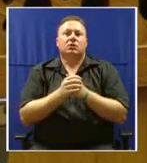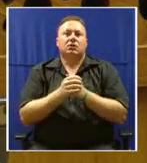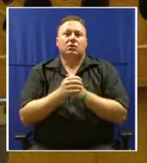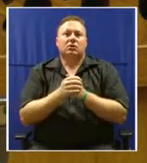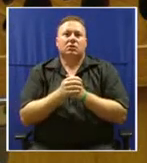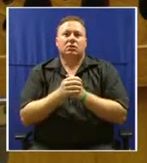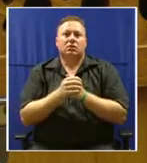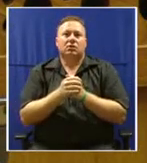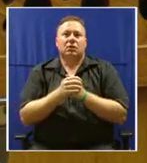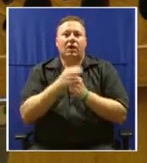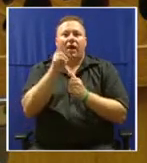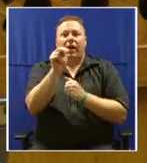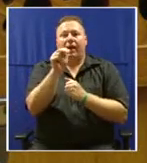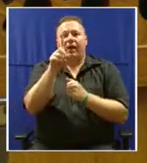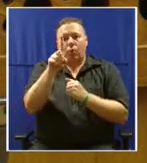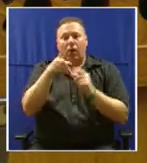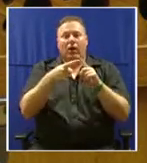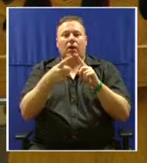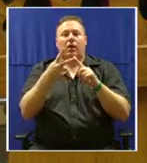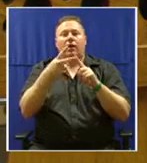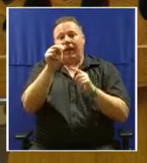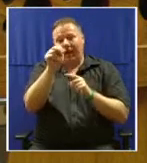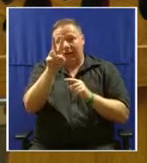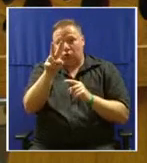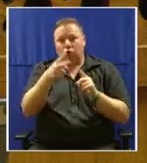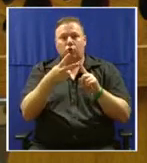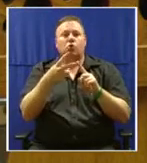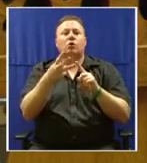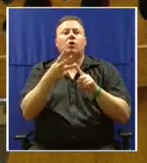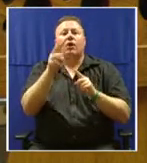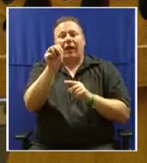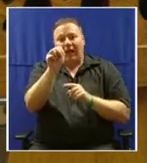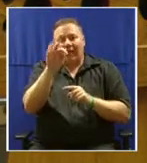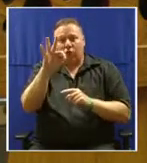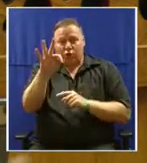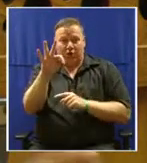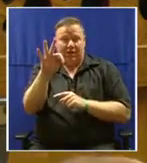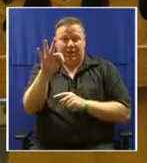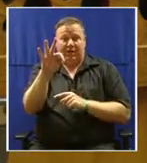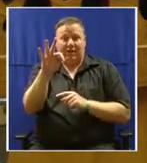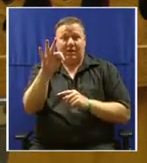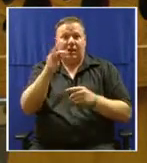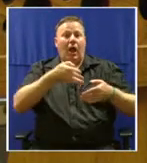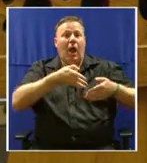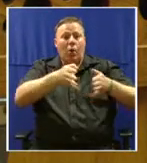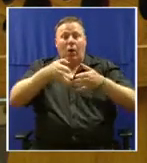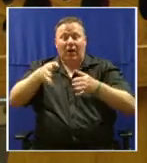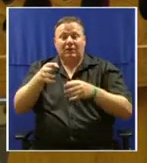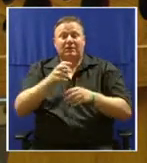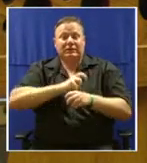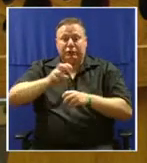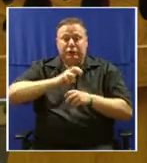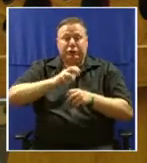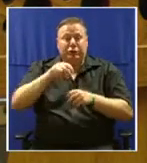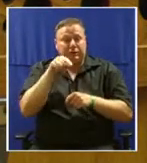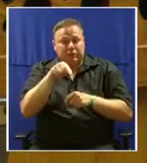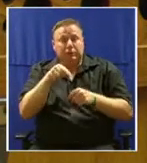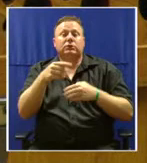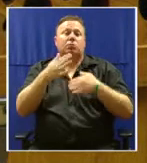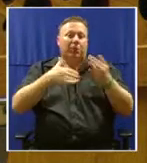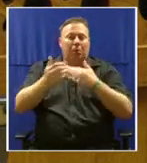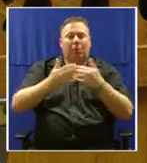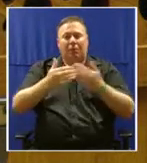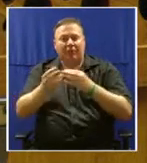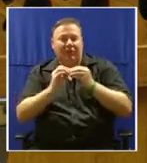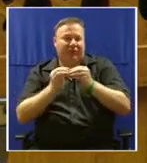major N1, N2, and N3 highways. These infrastructure projects will